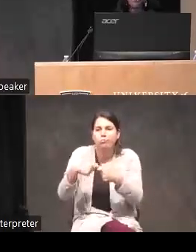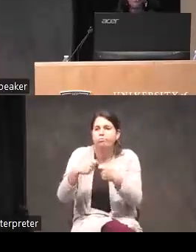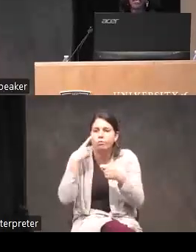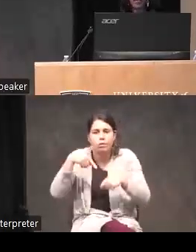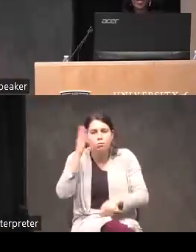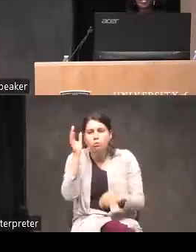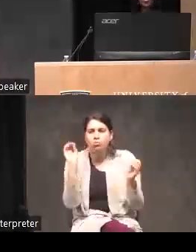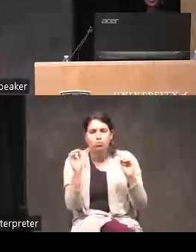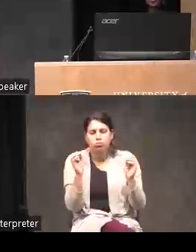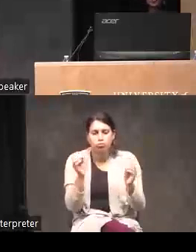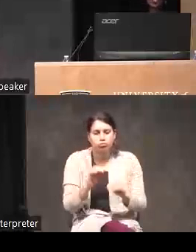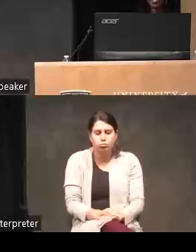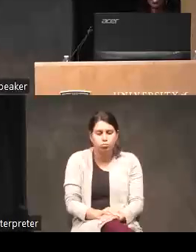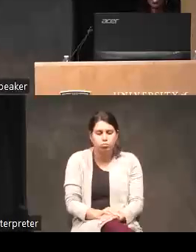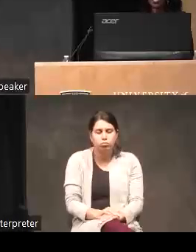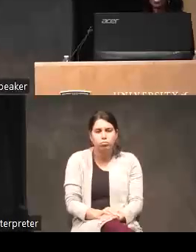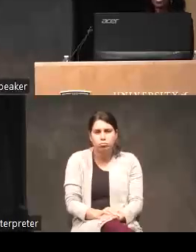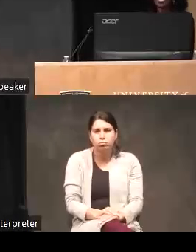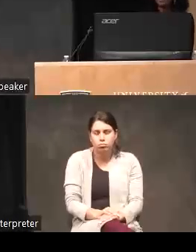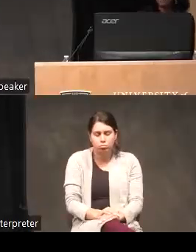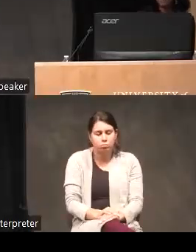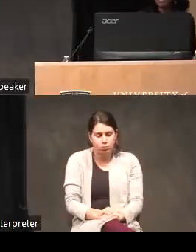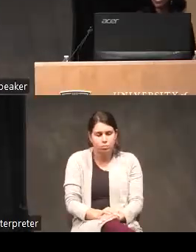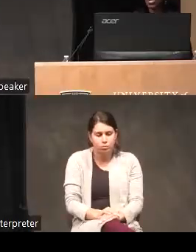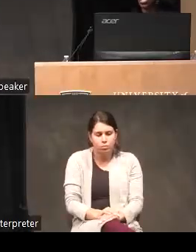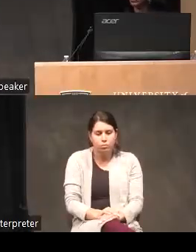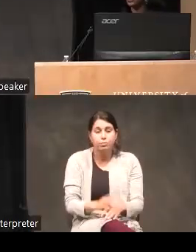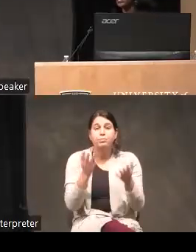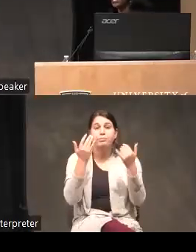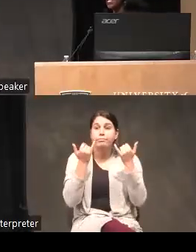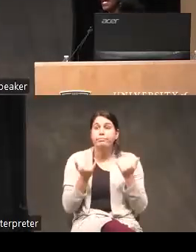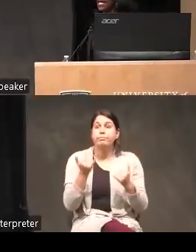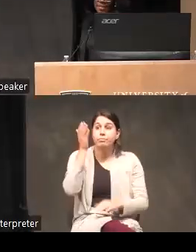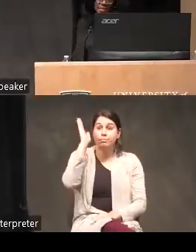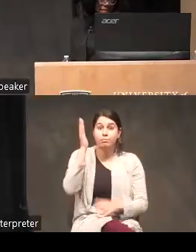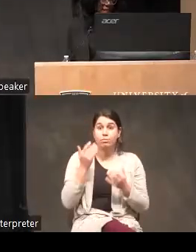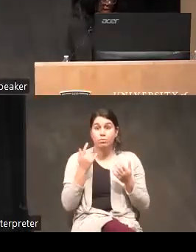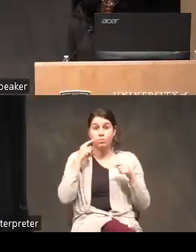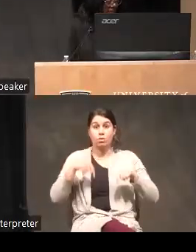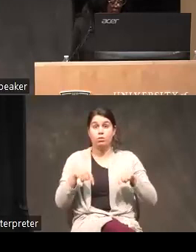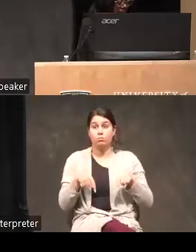And those are my accreditation certifications. This talk as